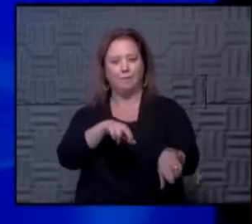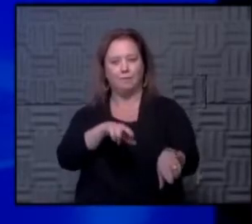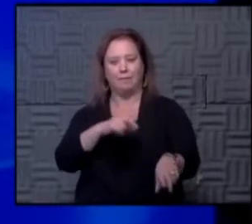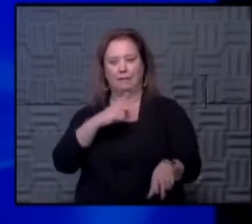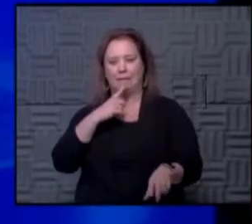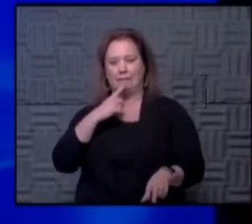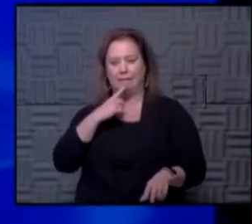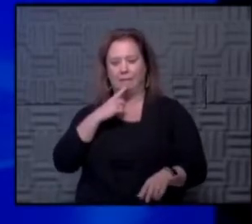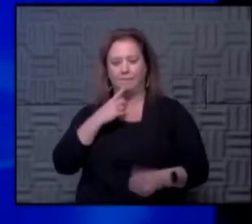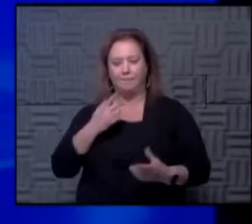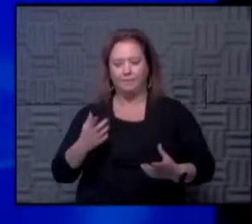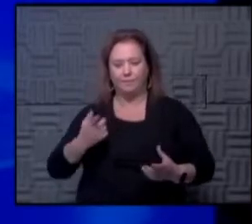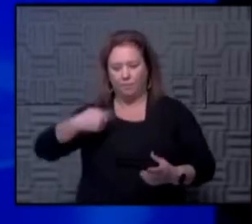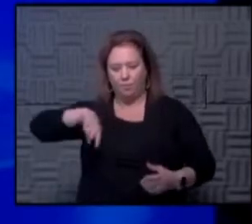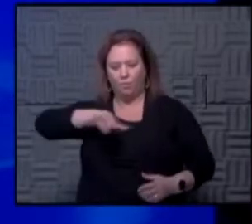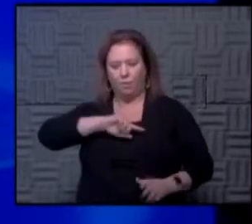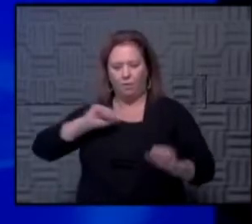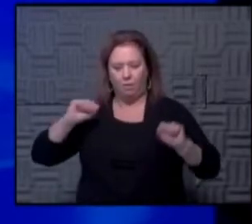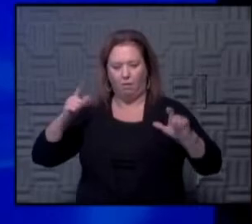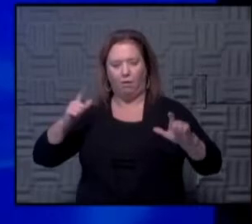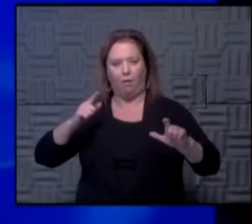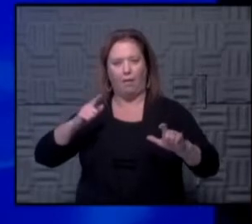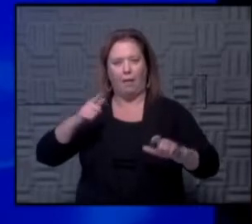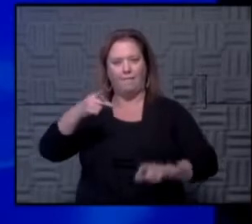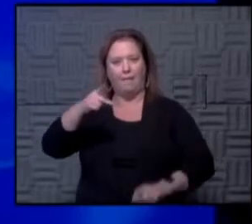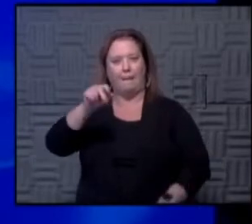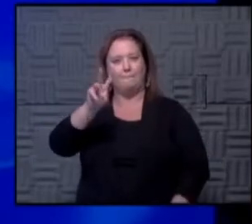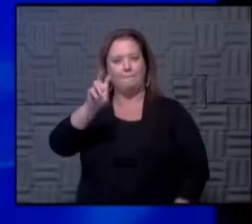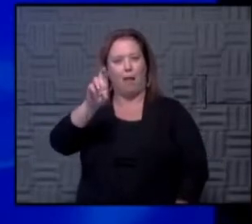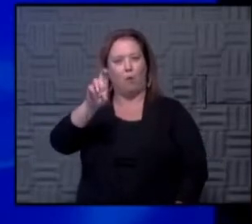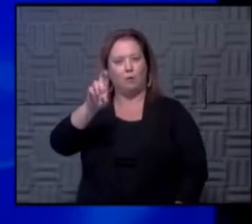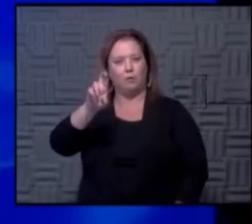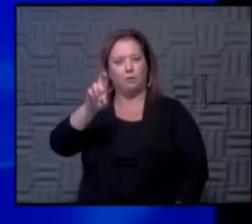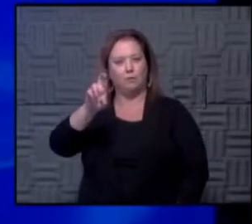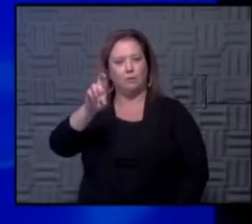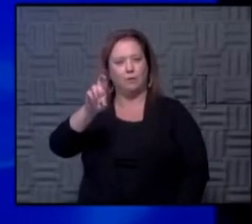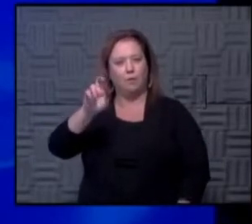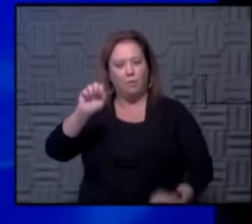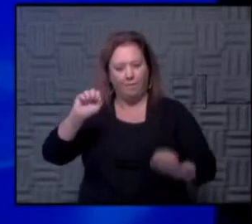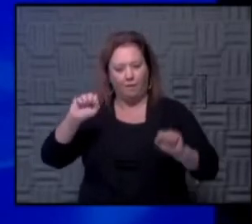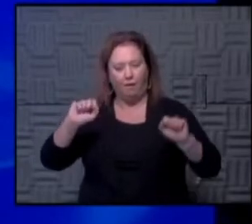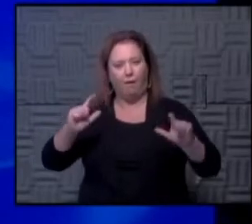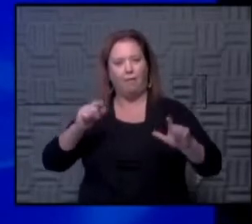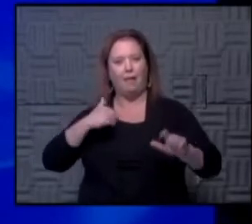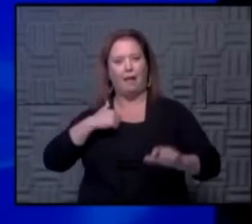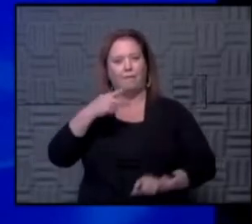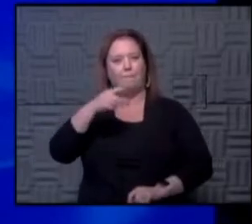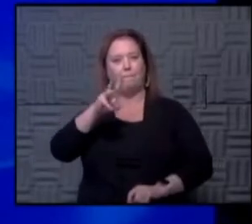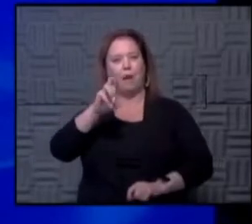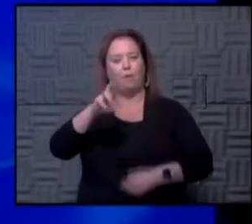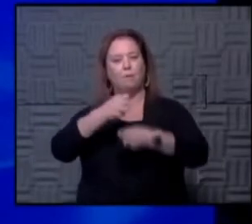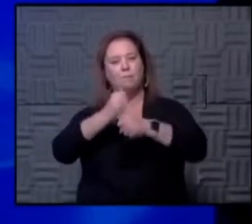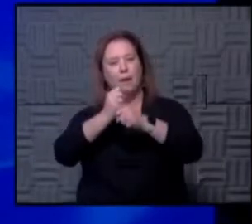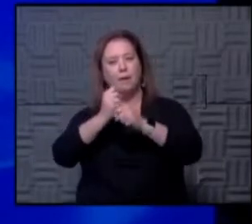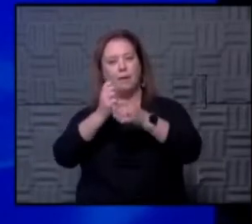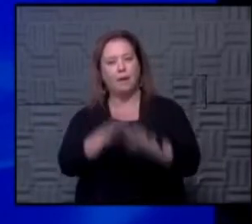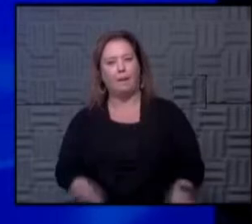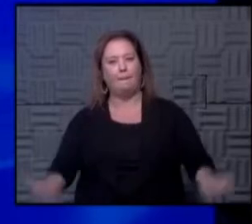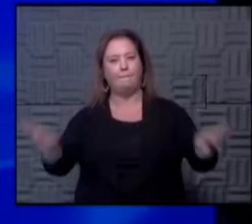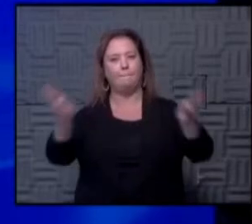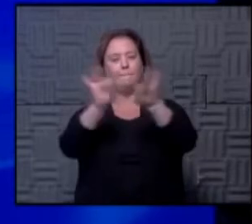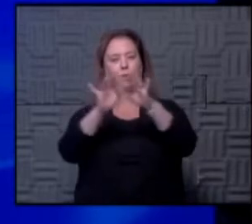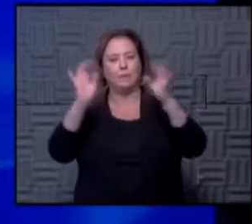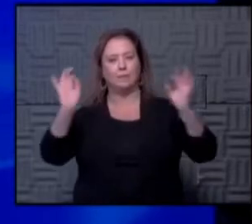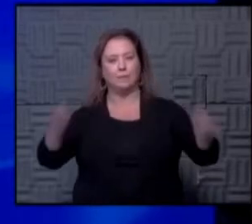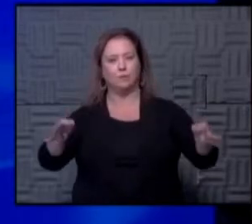I said, we all have a lot of power right now, every one of us. We have a lot of power to make important decisions, the